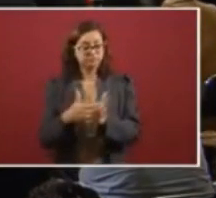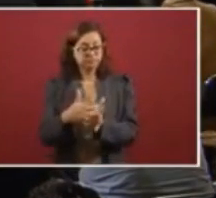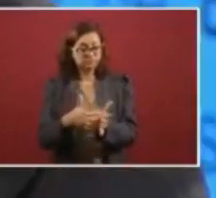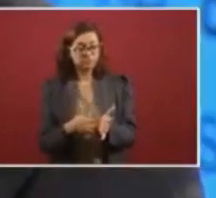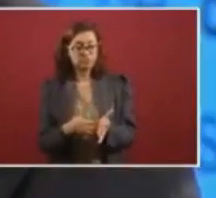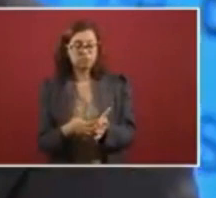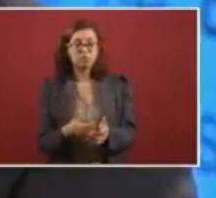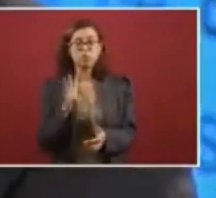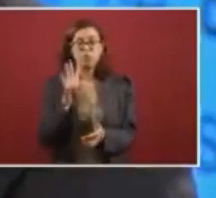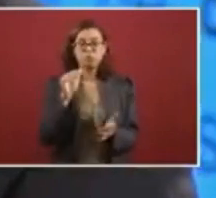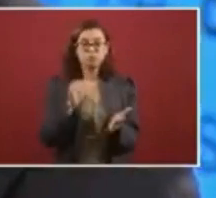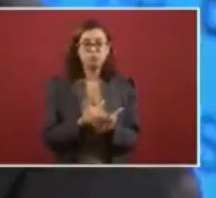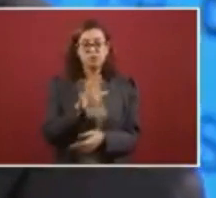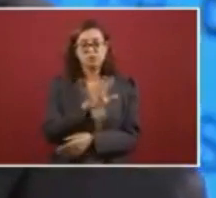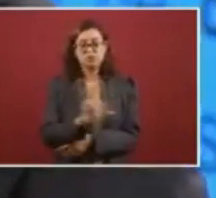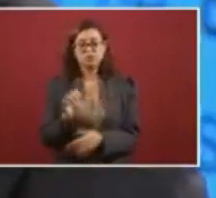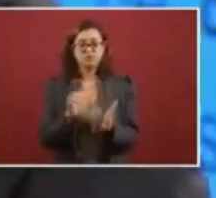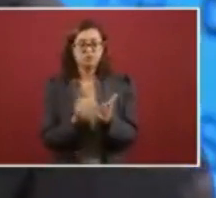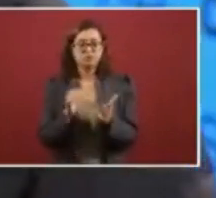which means